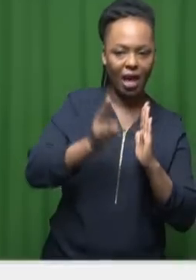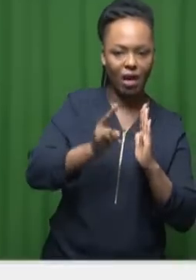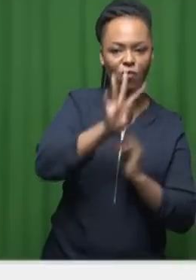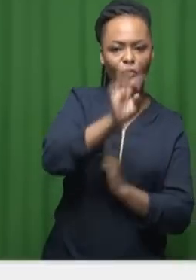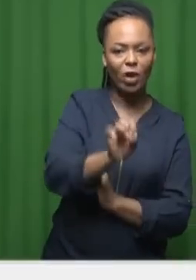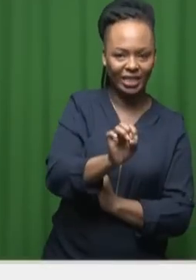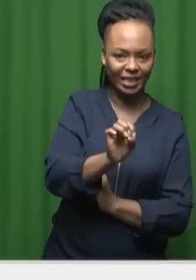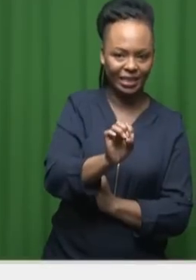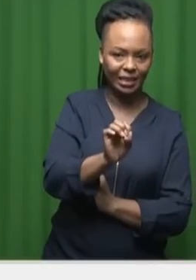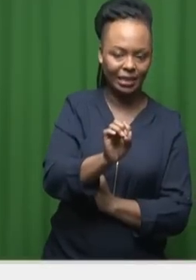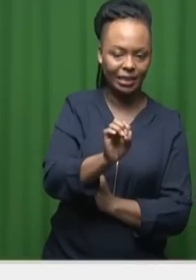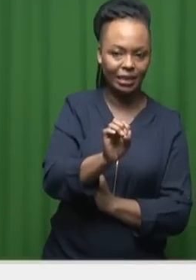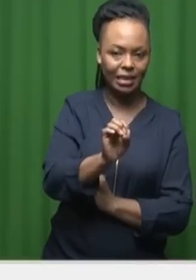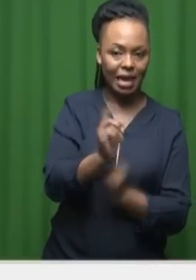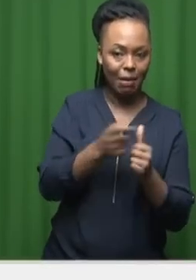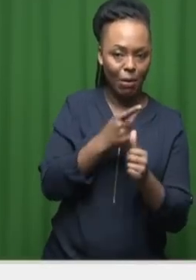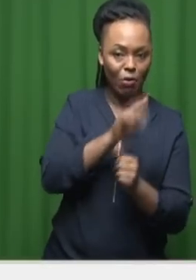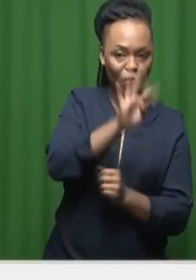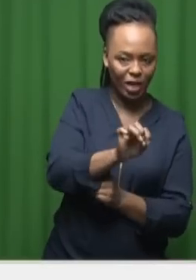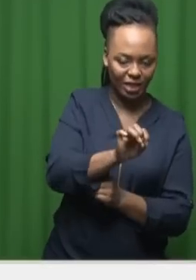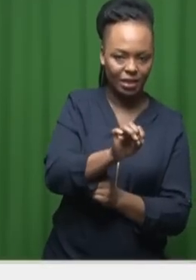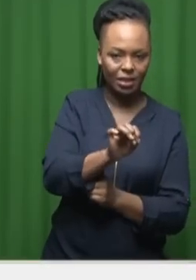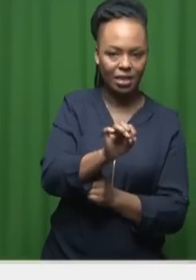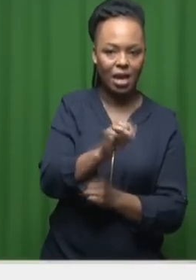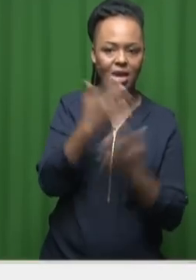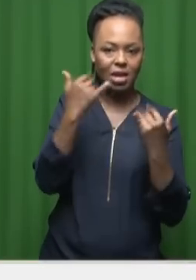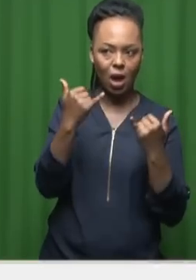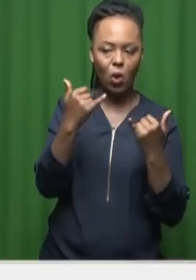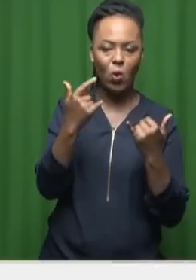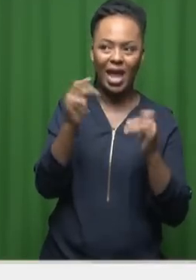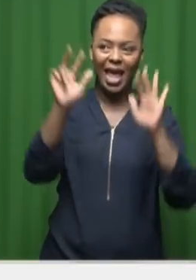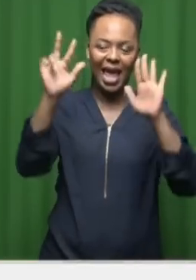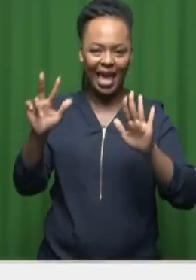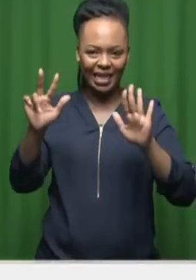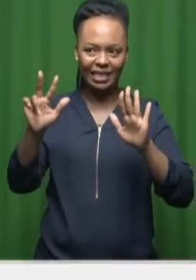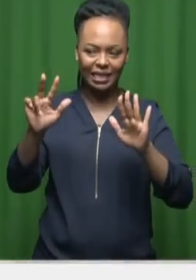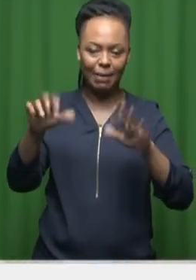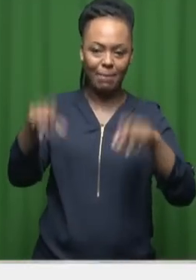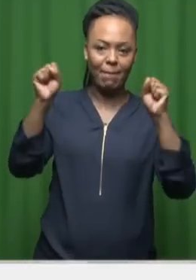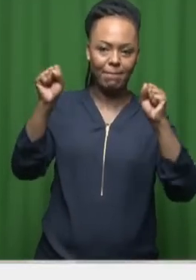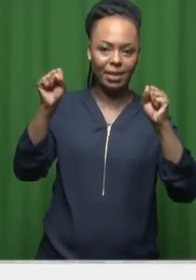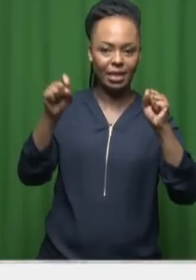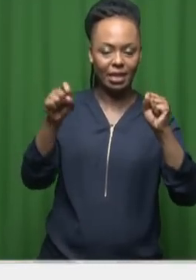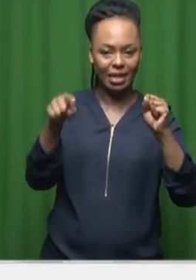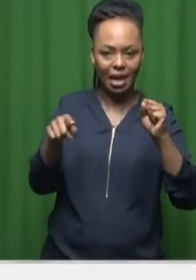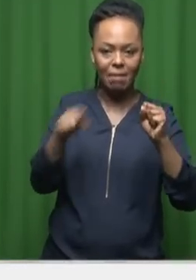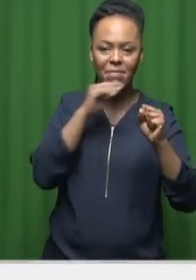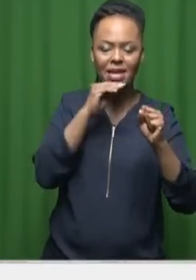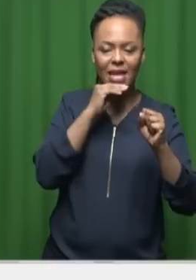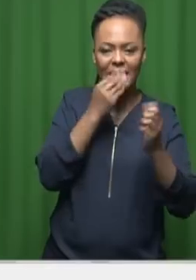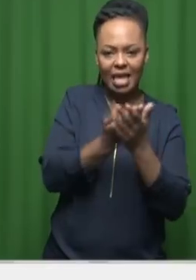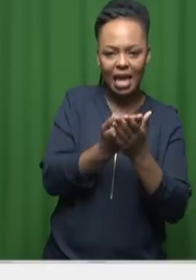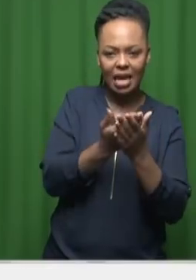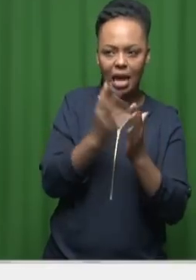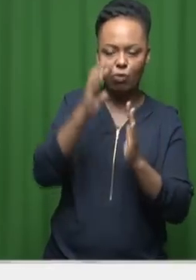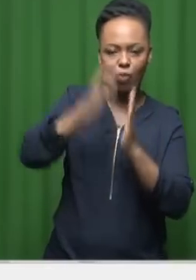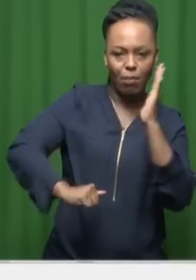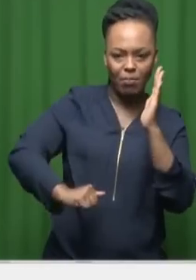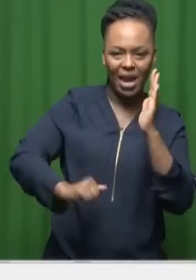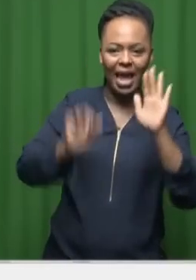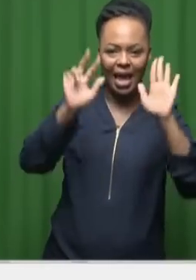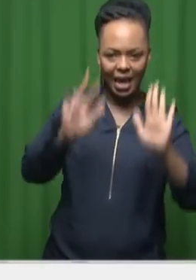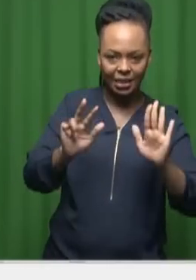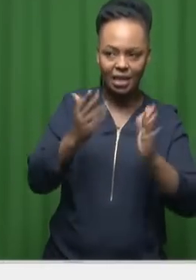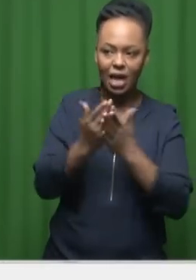40. And so we've had a shortfall of 8. But remember, a shortfall of 8, we can get 2 from the